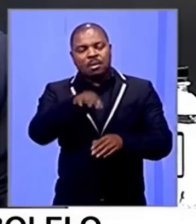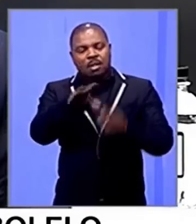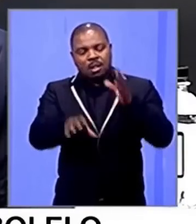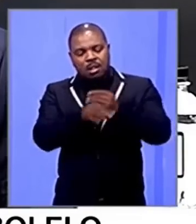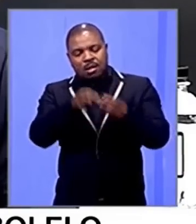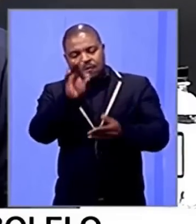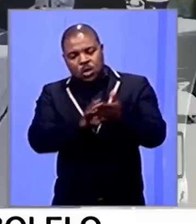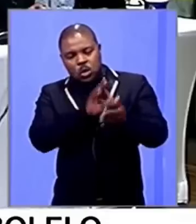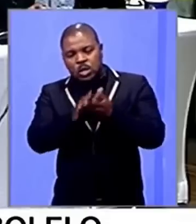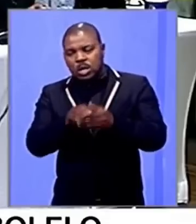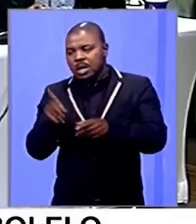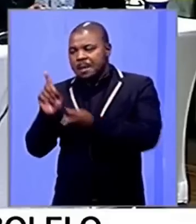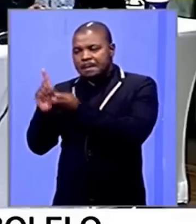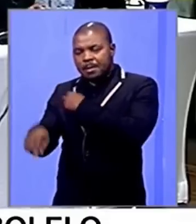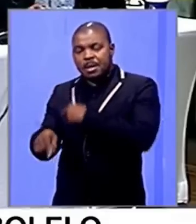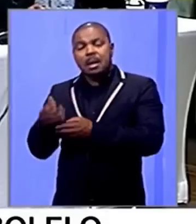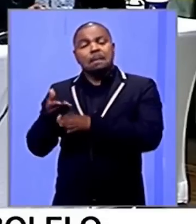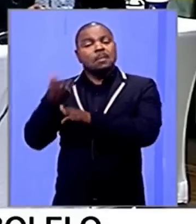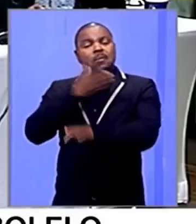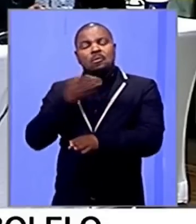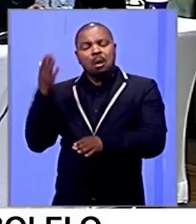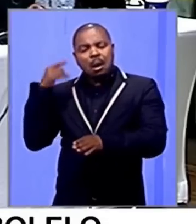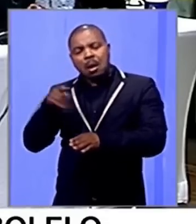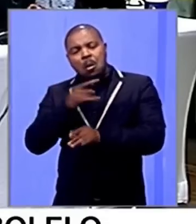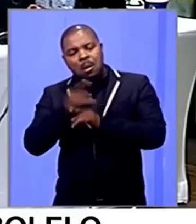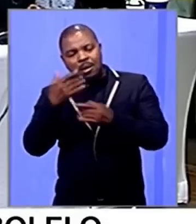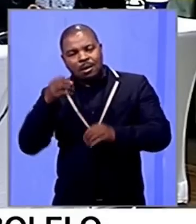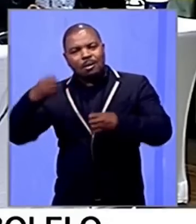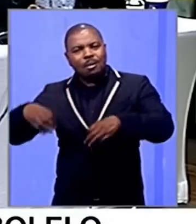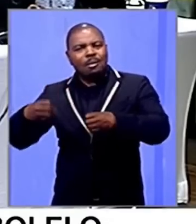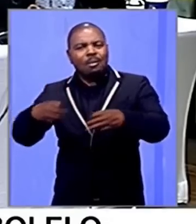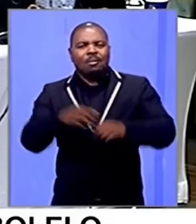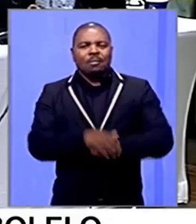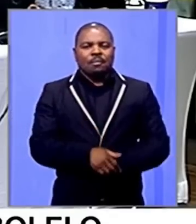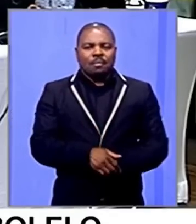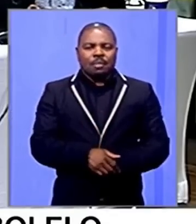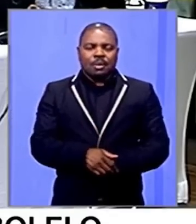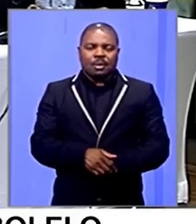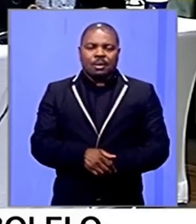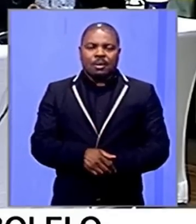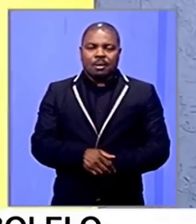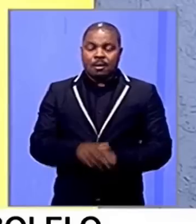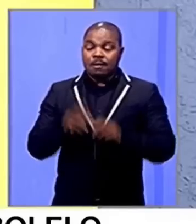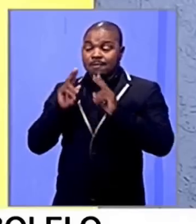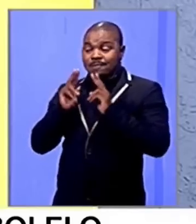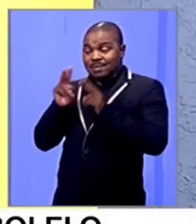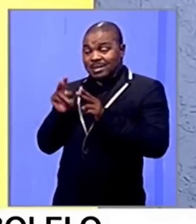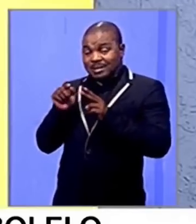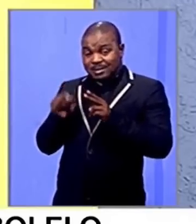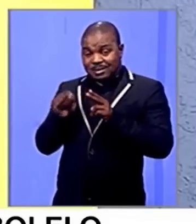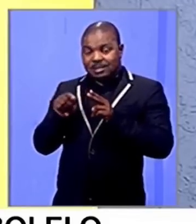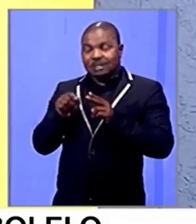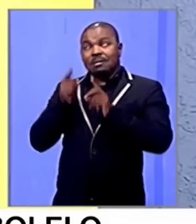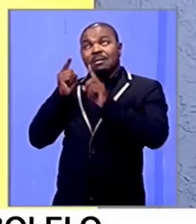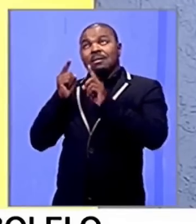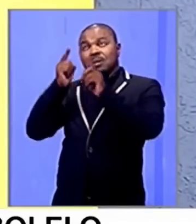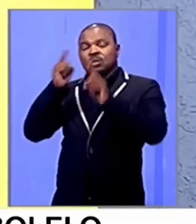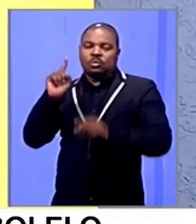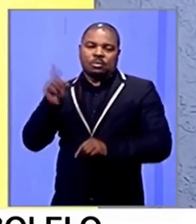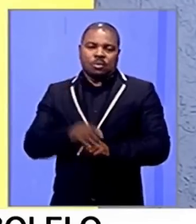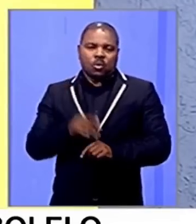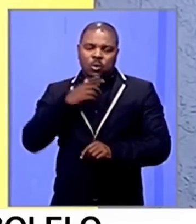go bona bontsi jwa divoutu tse di fetileng. The intention of this visit is to deliberate and look